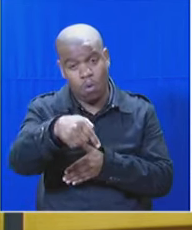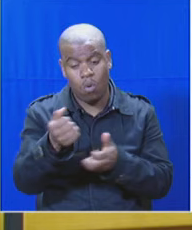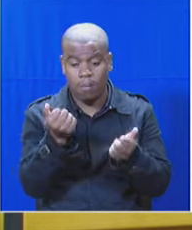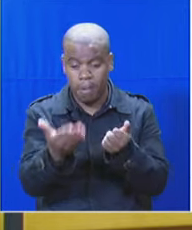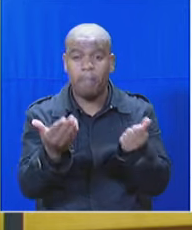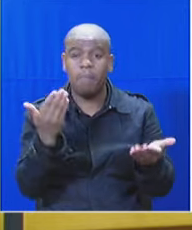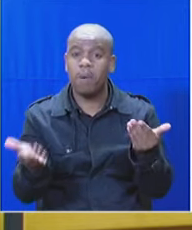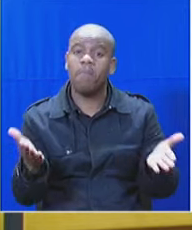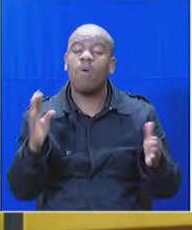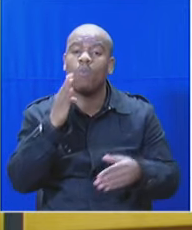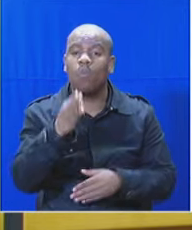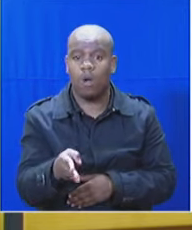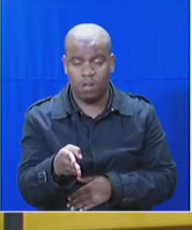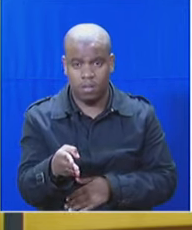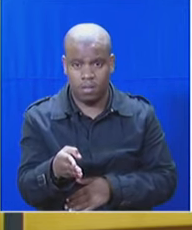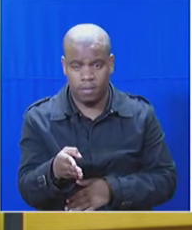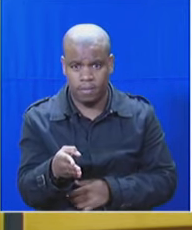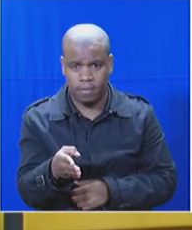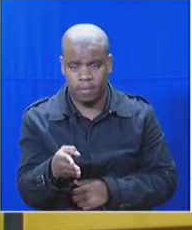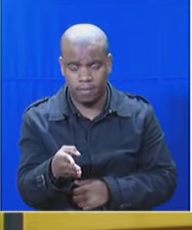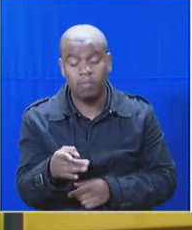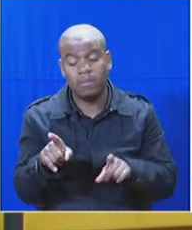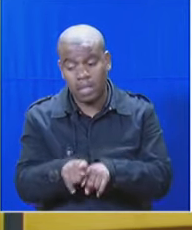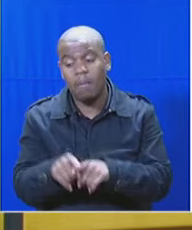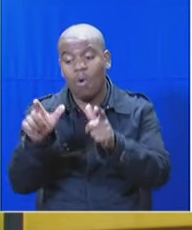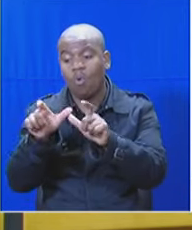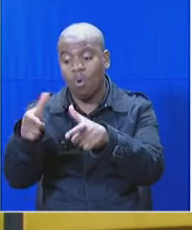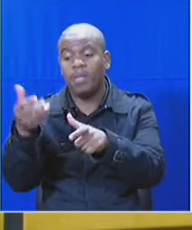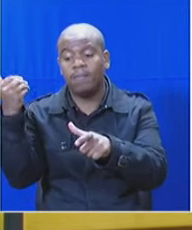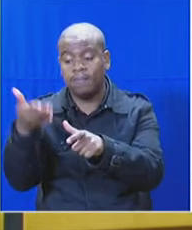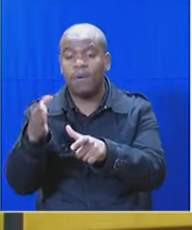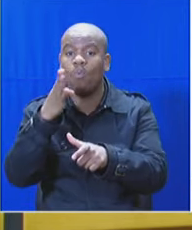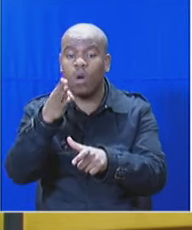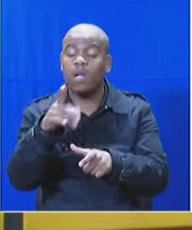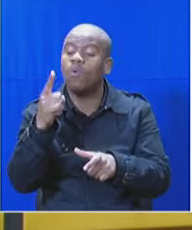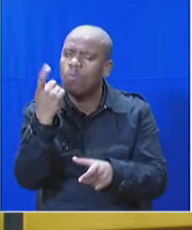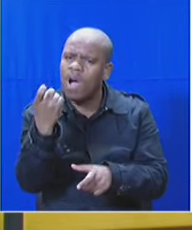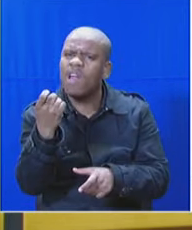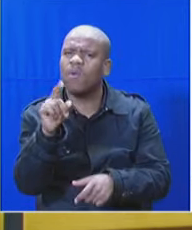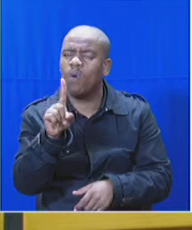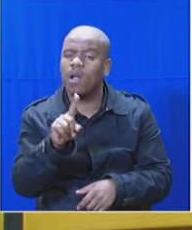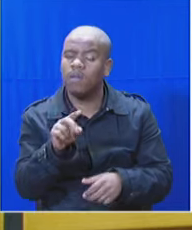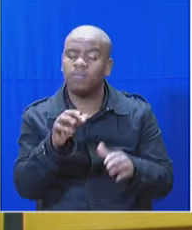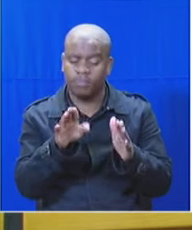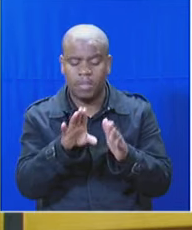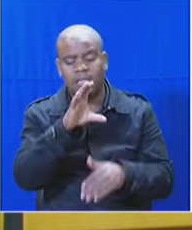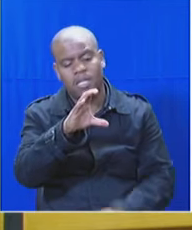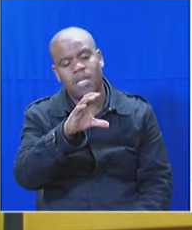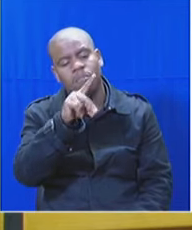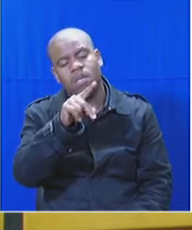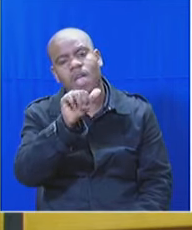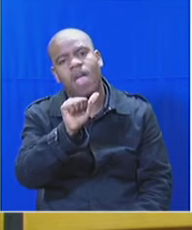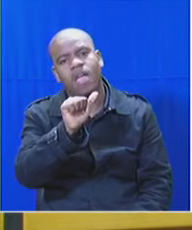policy year before the House and before the committee. That includes the amendment of the CPA